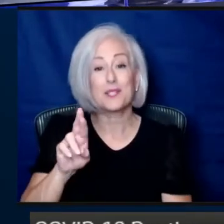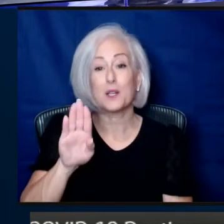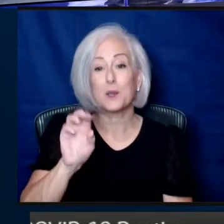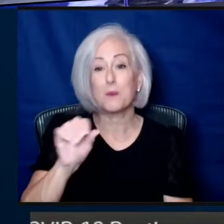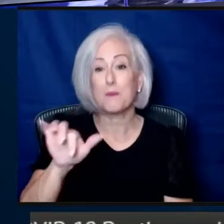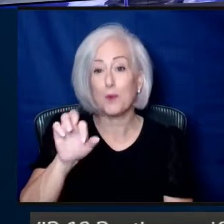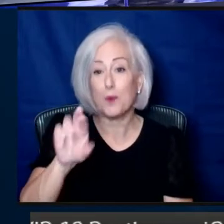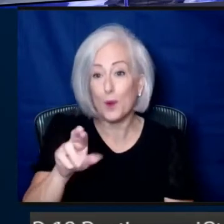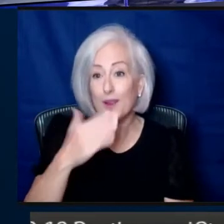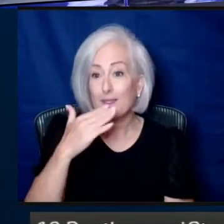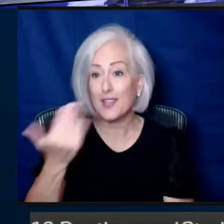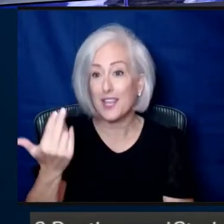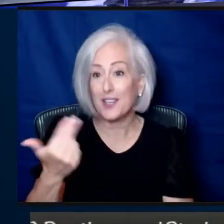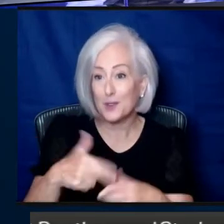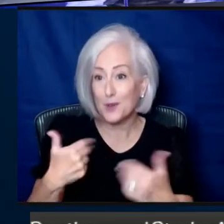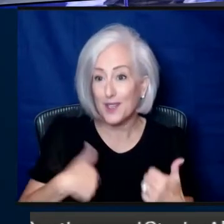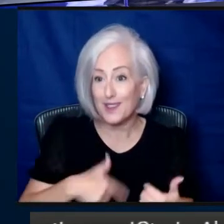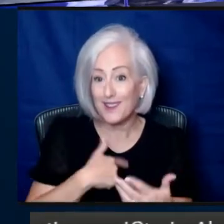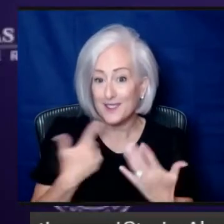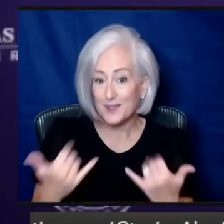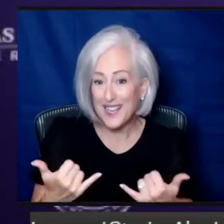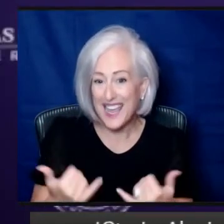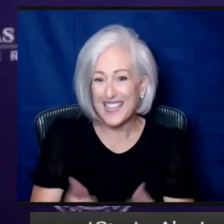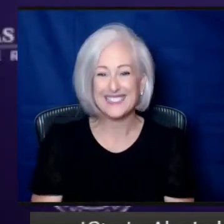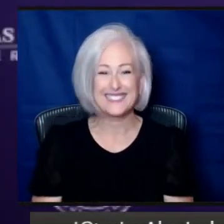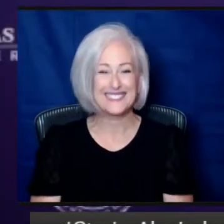time to join us.